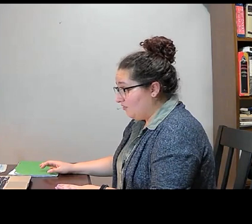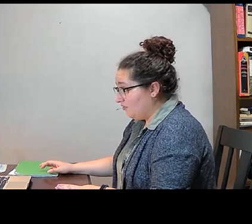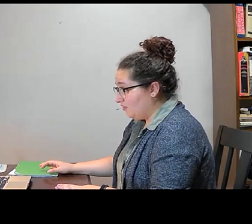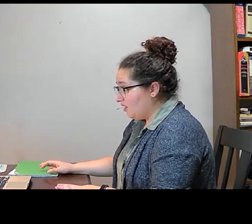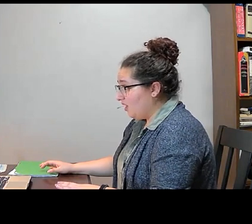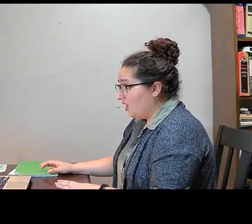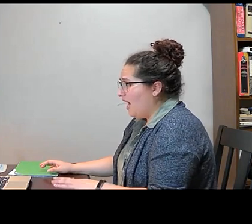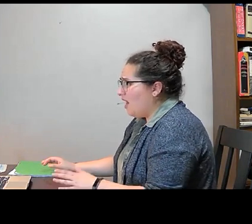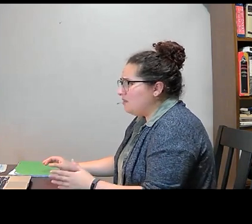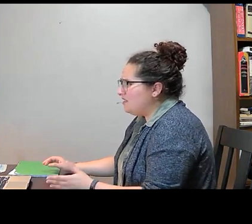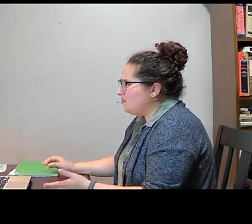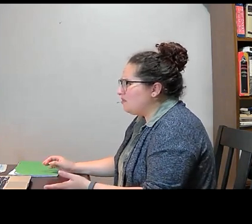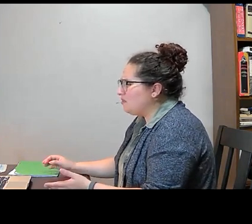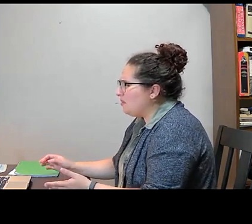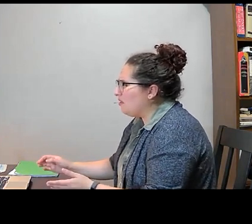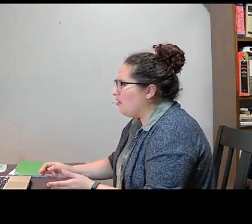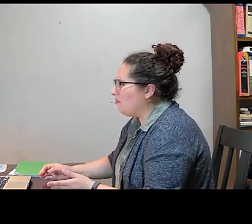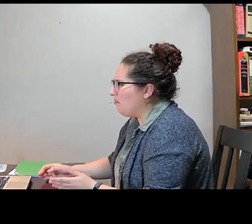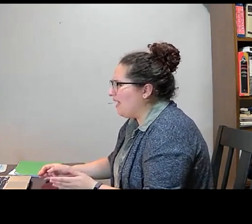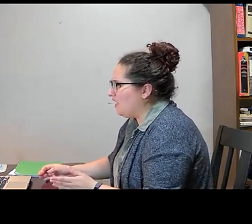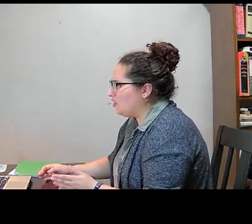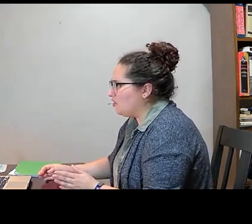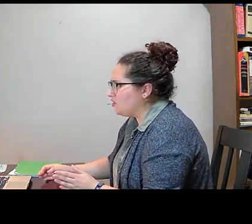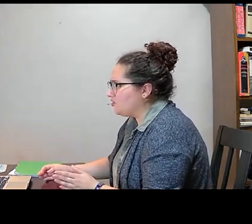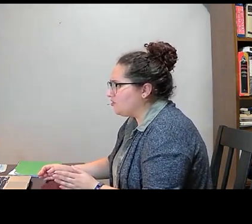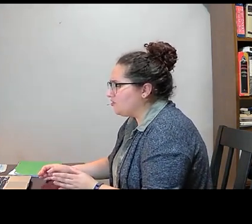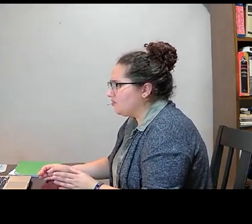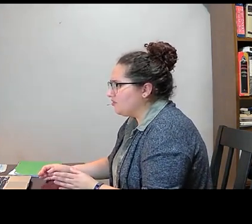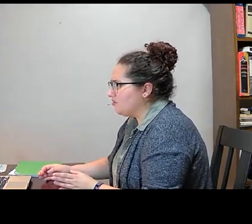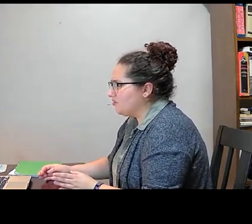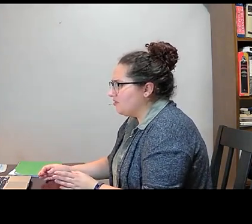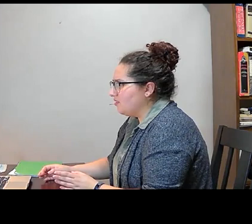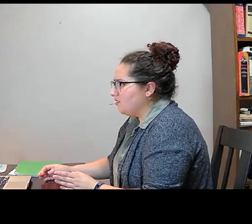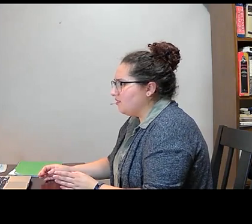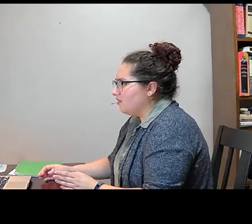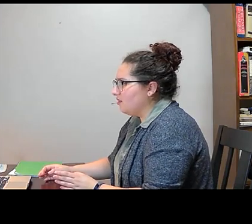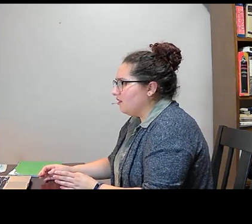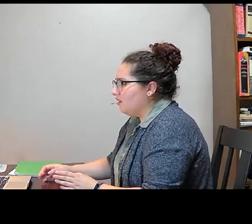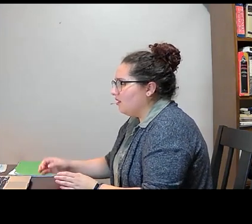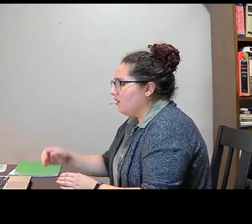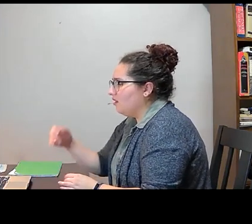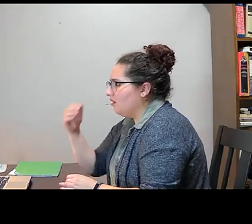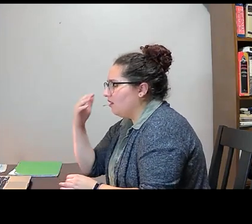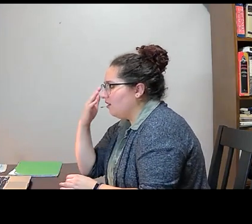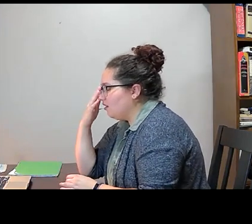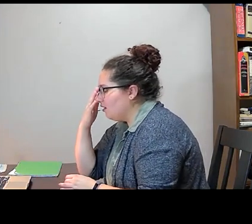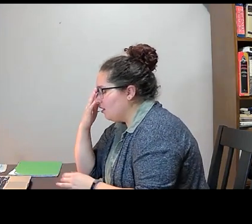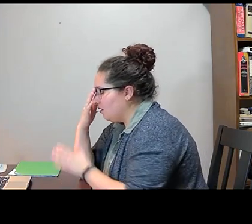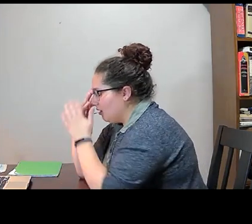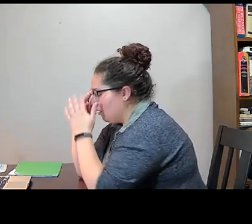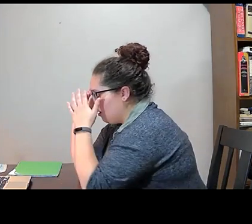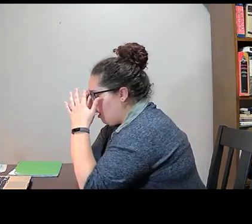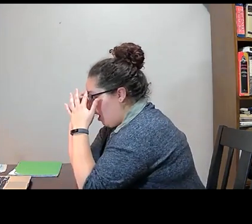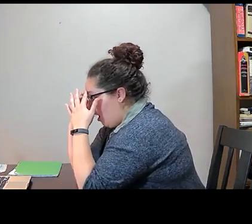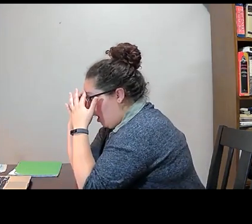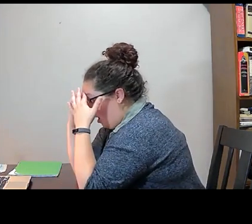Five? How did you know they were all bankers? Oh, I asked them. Don't worry, they all said yes. One even tried